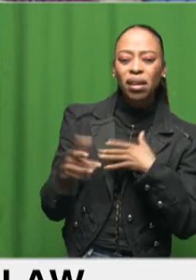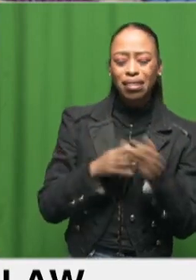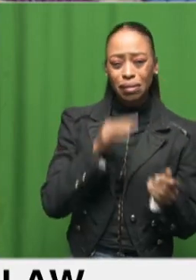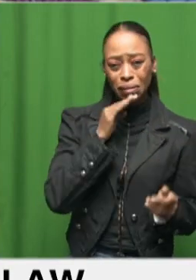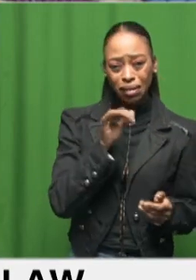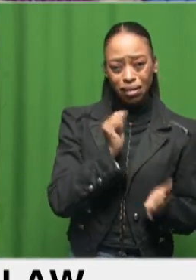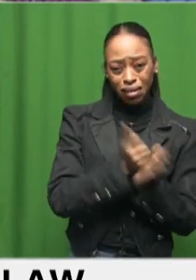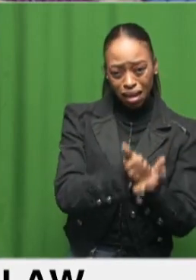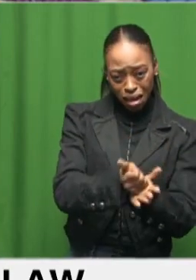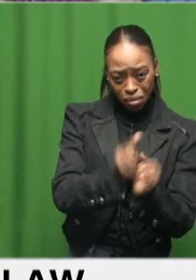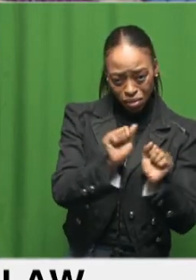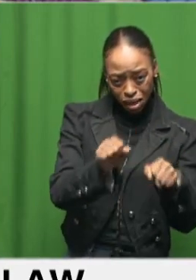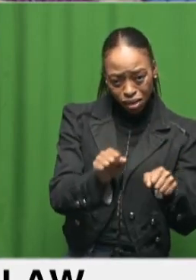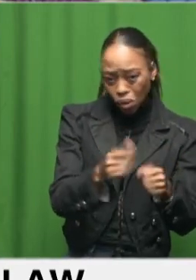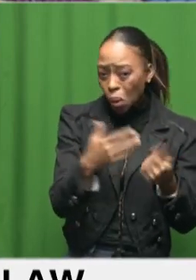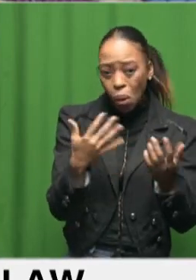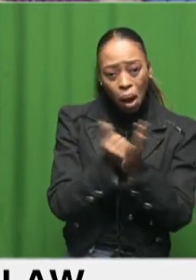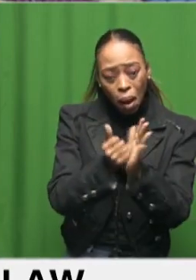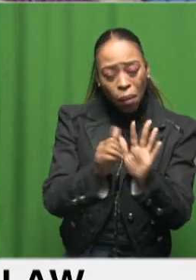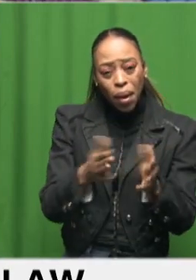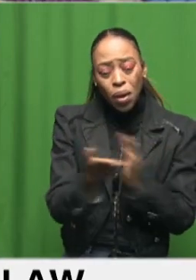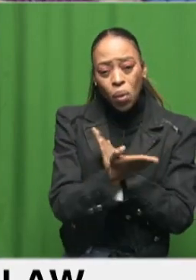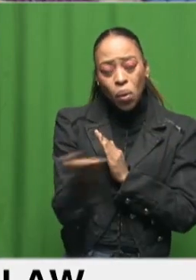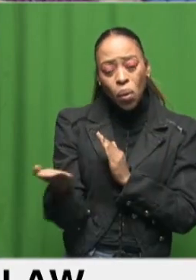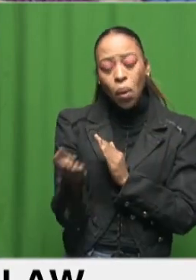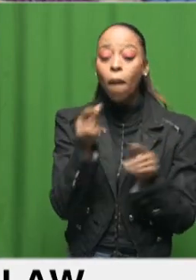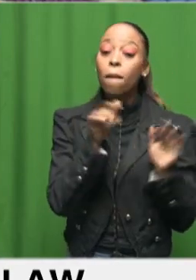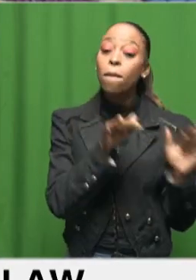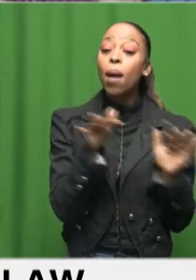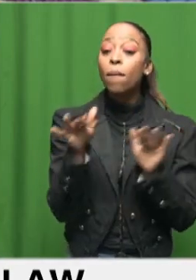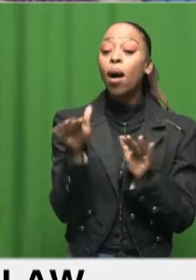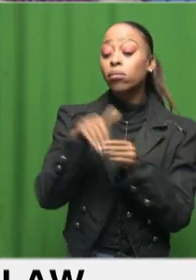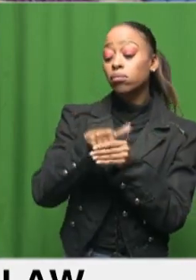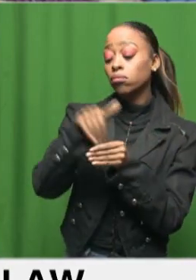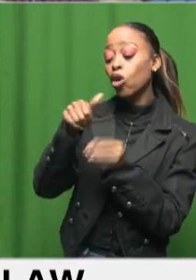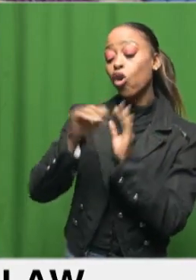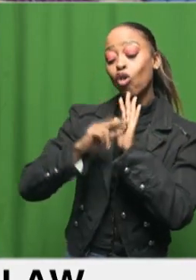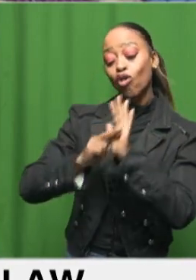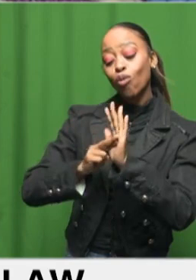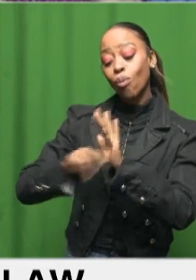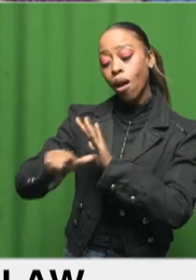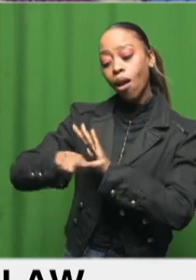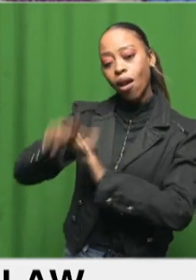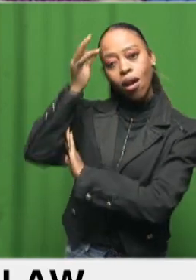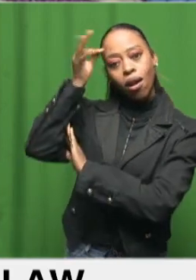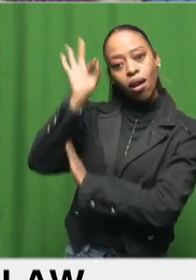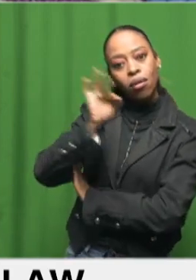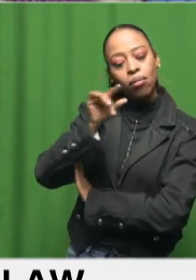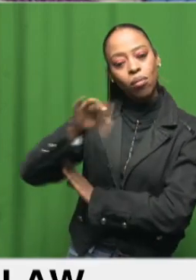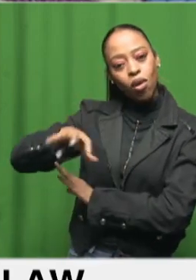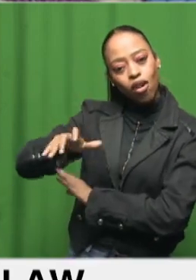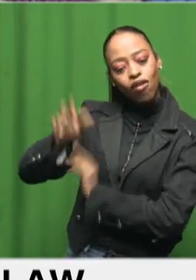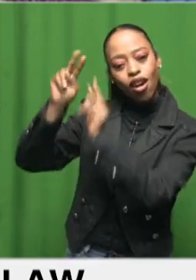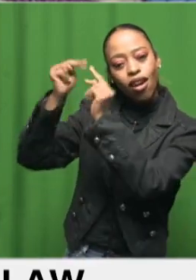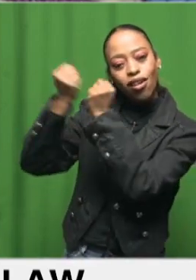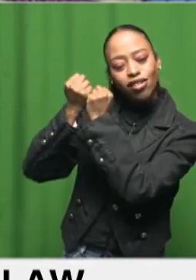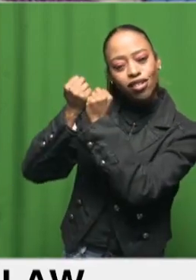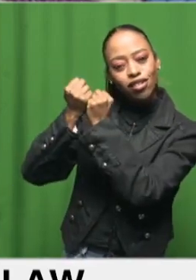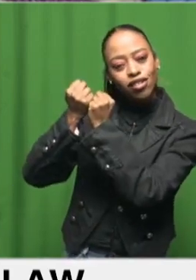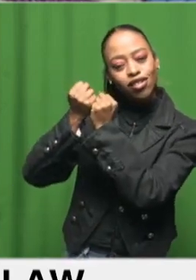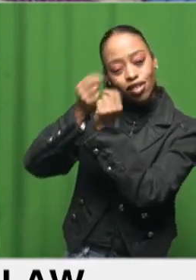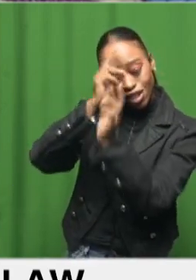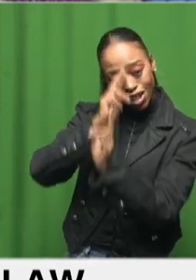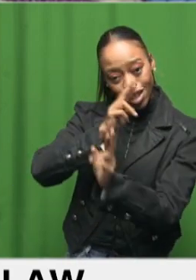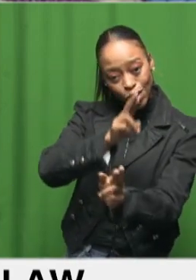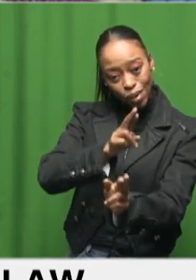it deliver for them, and how much do the people that they elect to represent them at local government, provincial and national